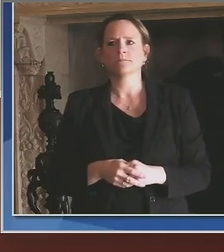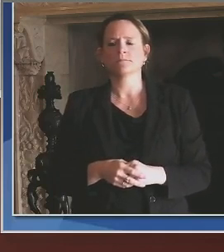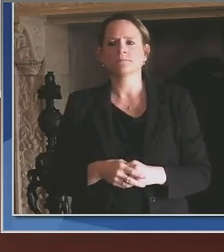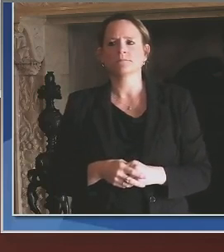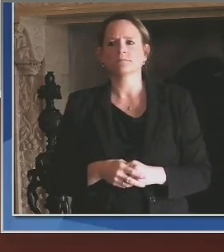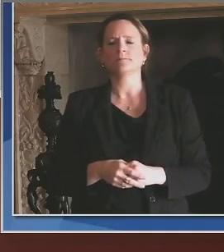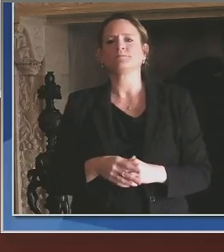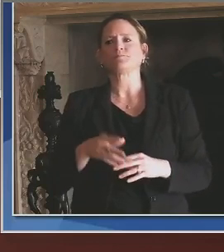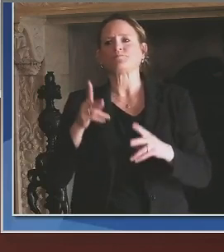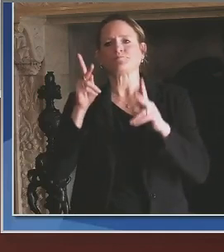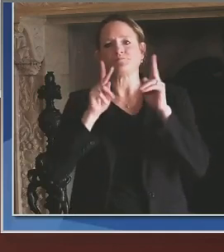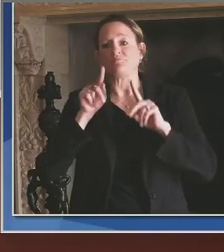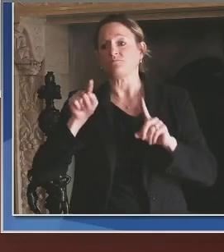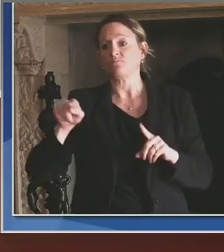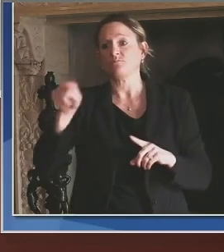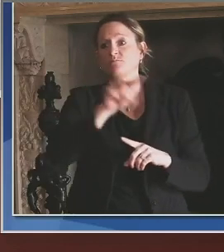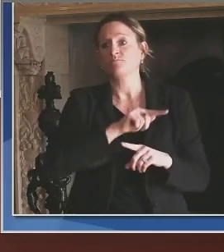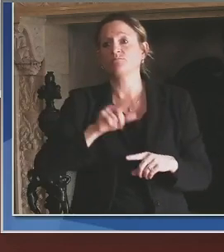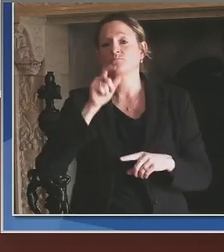result, what kind of